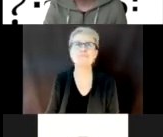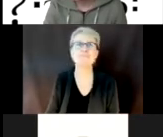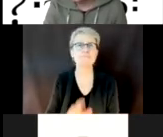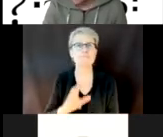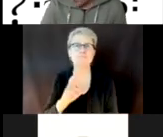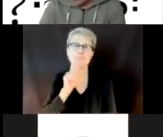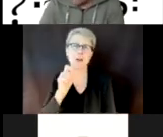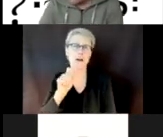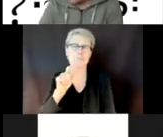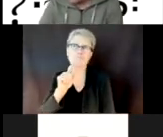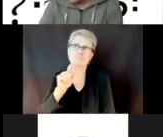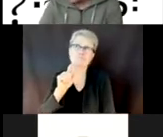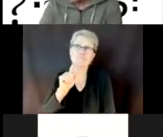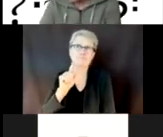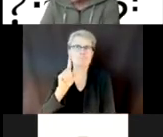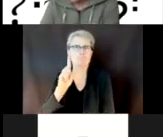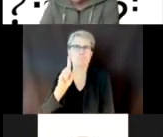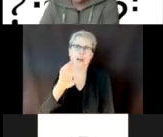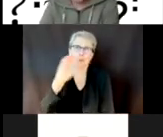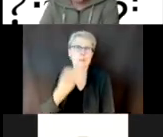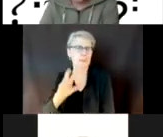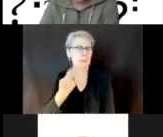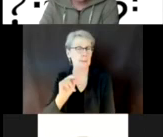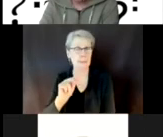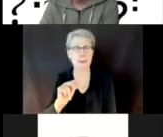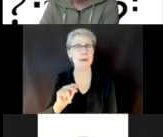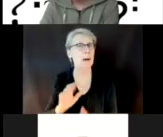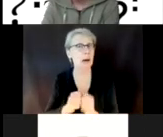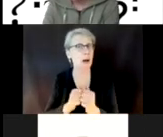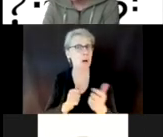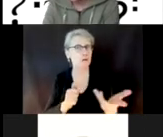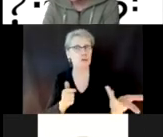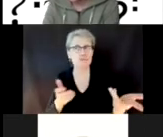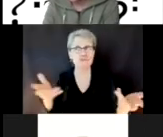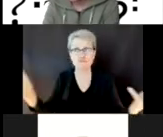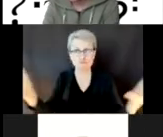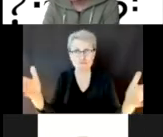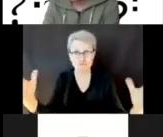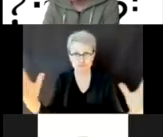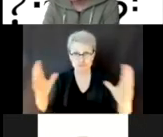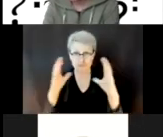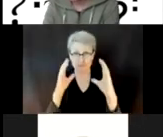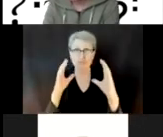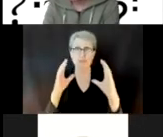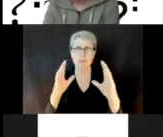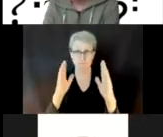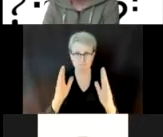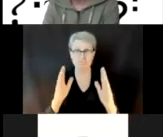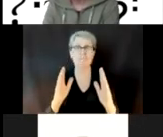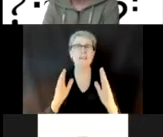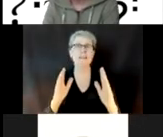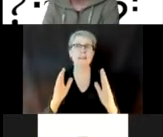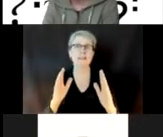thoroughly. The way to do that is the same way that that you would grow a targeted audience, and that would